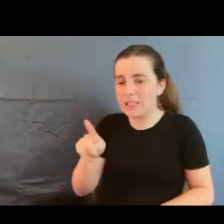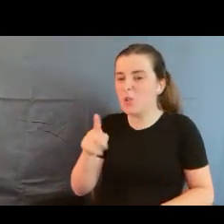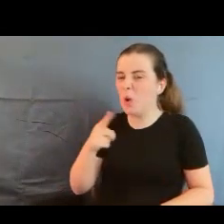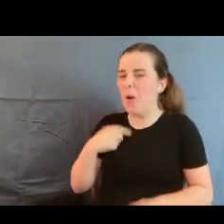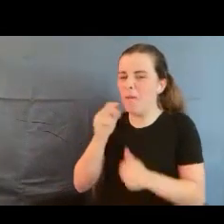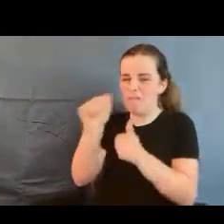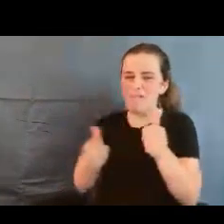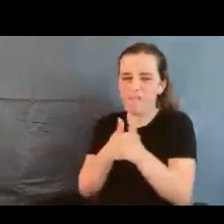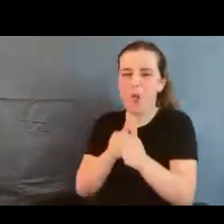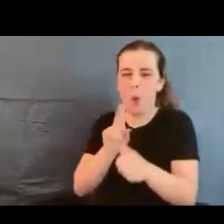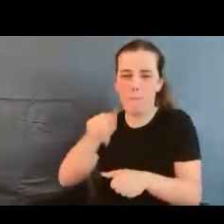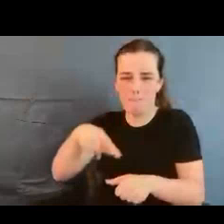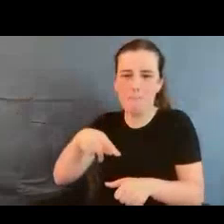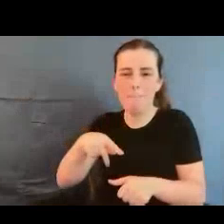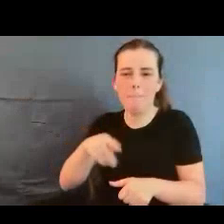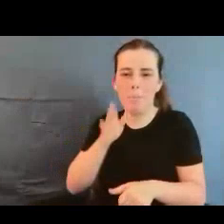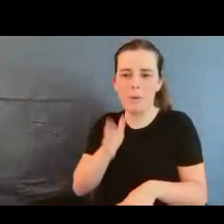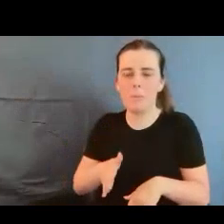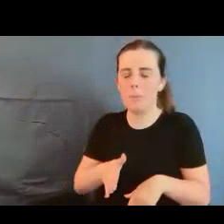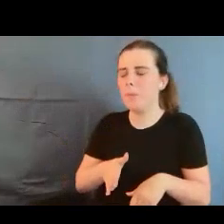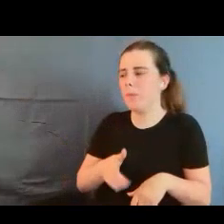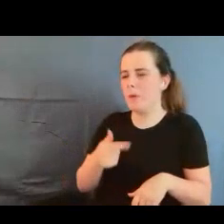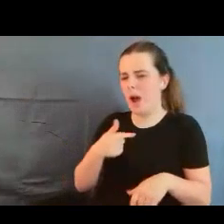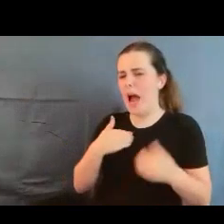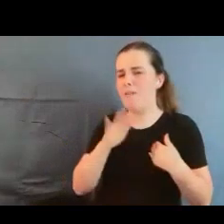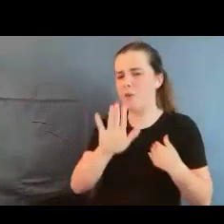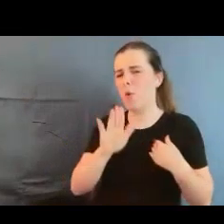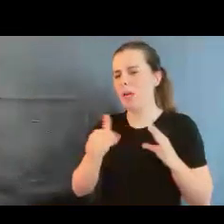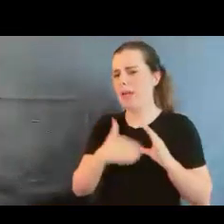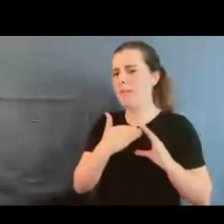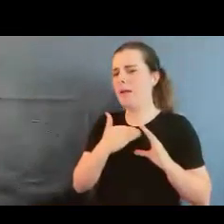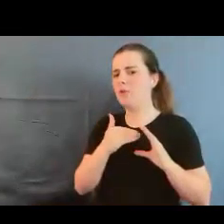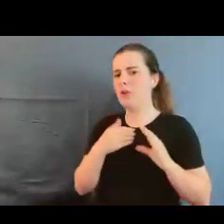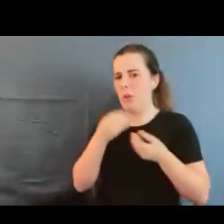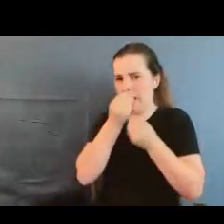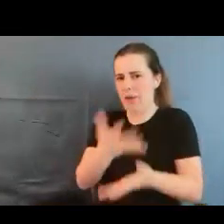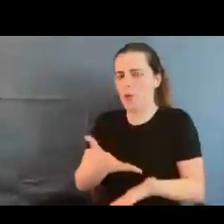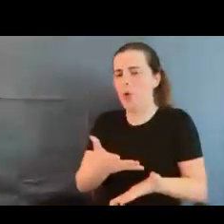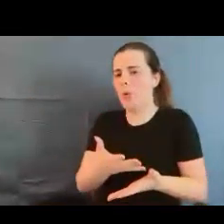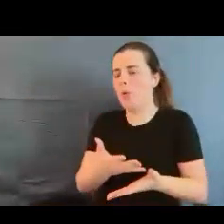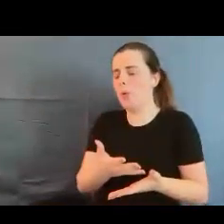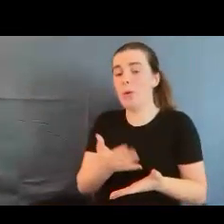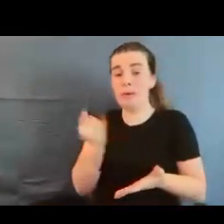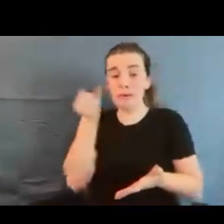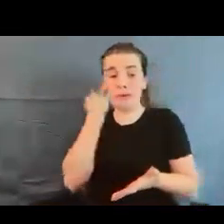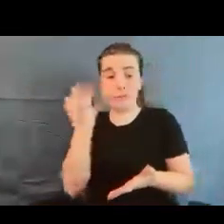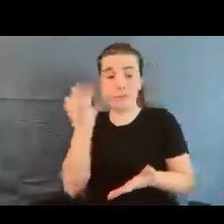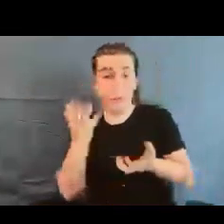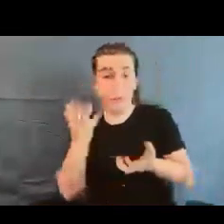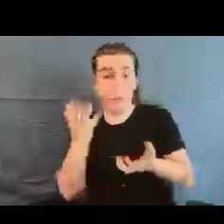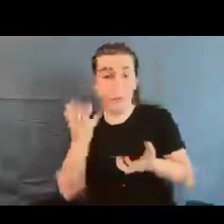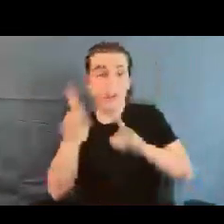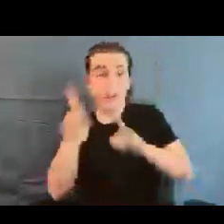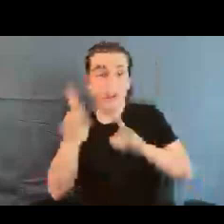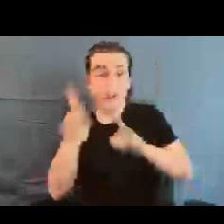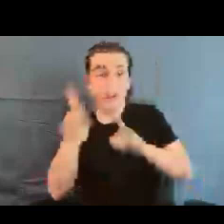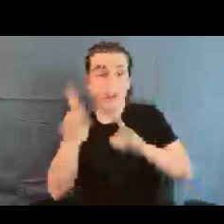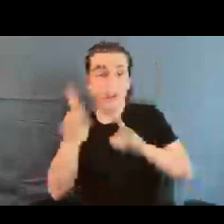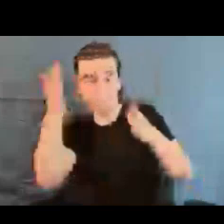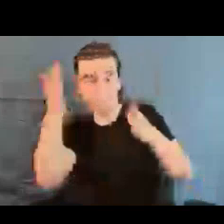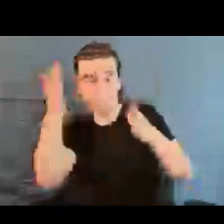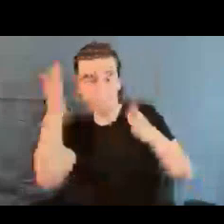with you. Actually, I think I have your email from the registration, so I will let you know. And if there's anybody else who wants the answer to that question, I'm happy to also